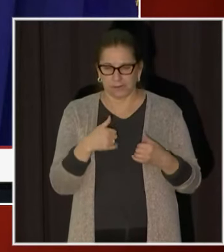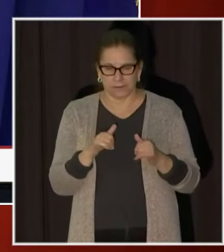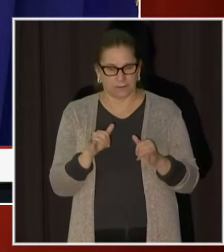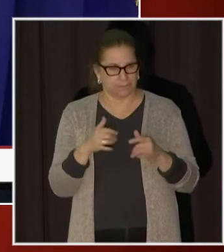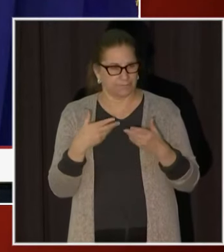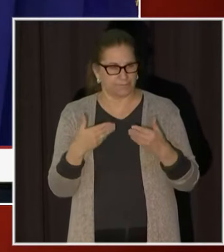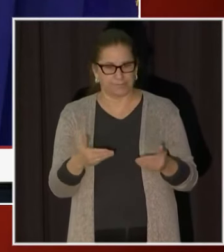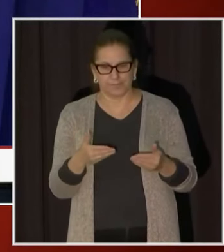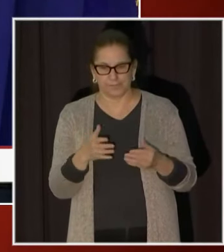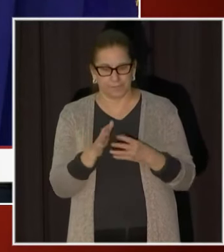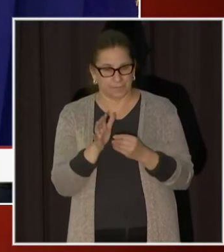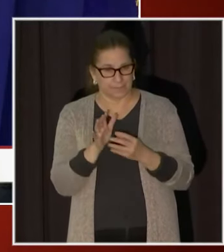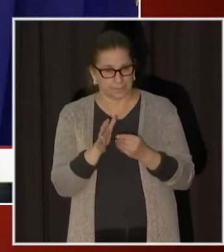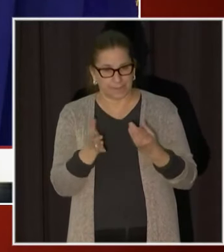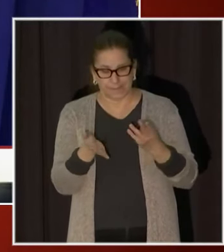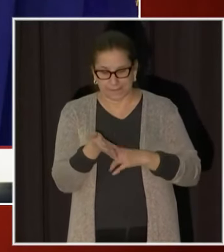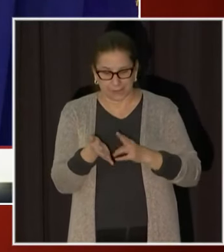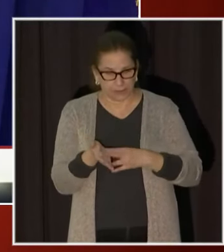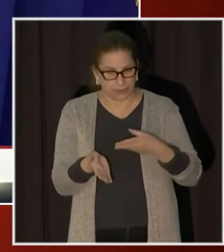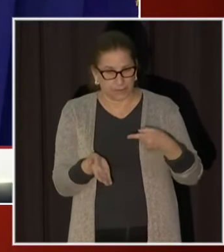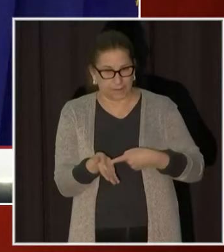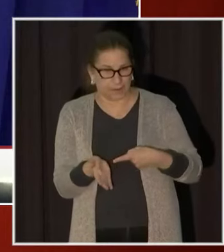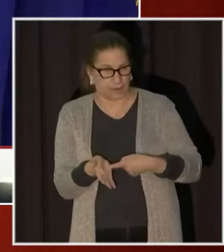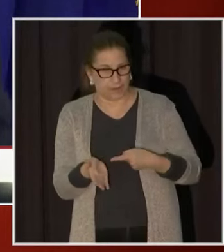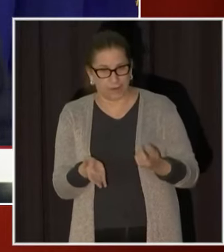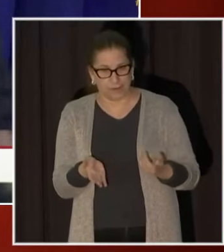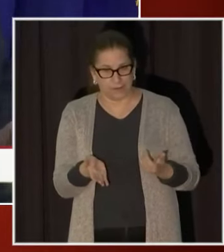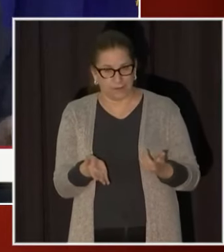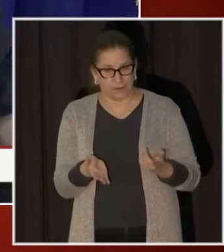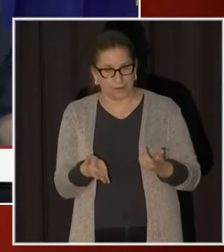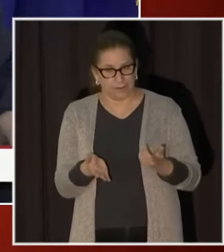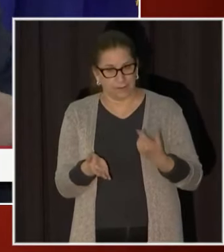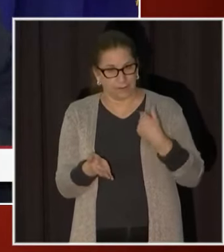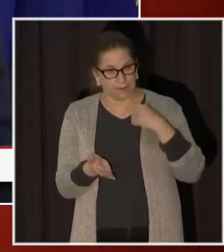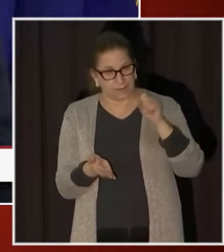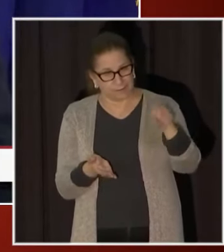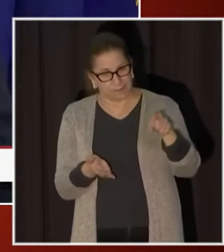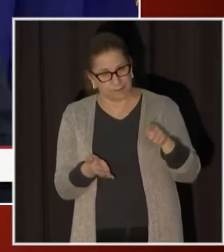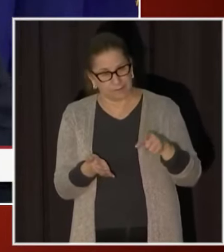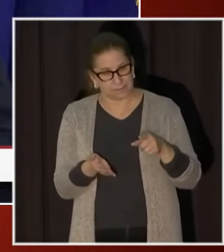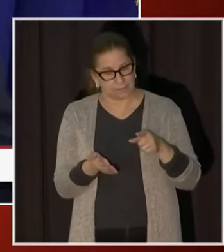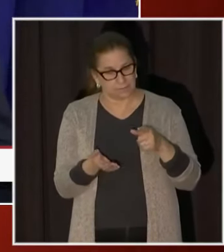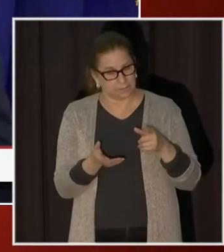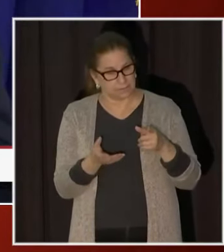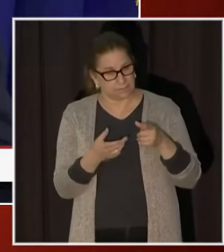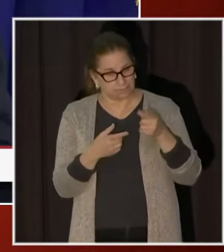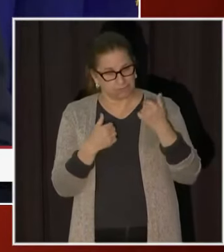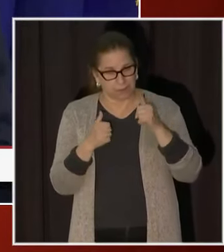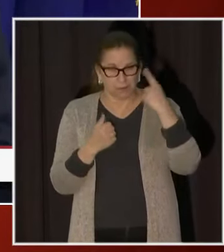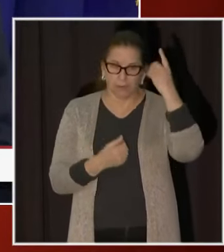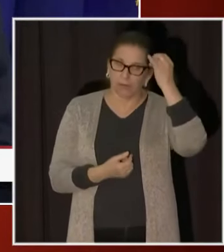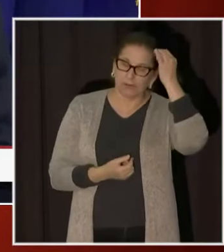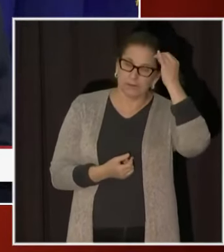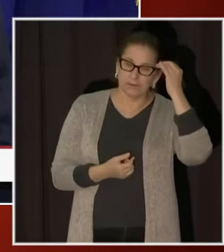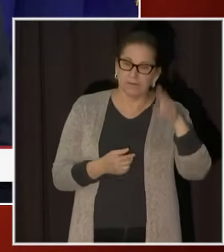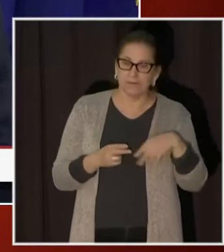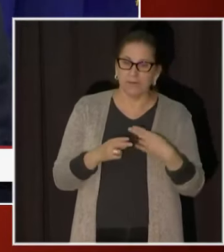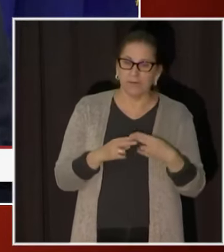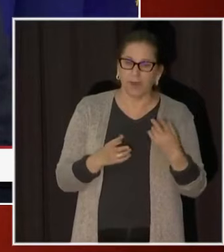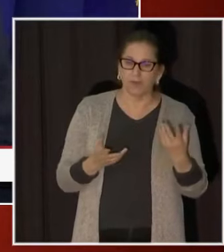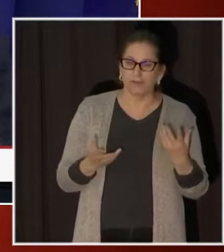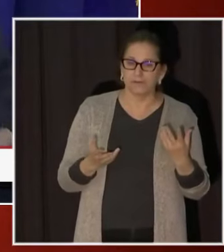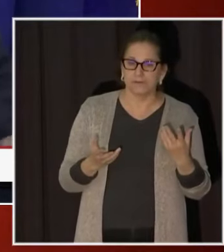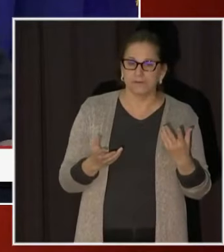that signature. So I guess I'm asking whether or not there's any thought to getting ahead of the curve to